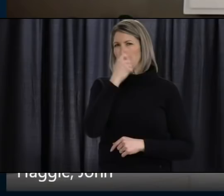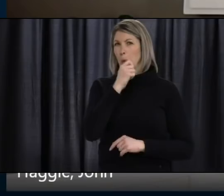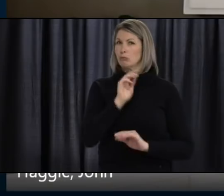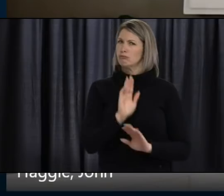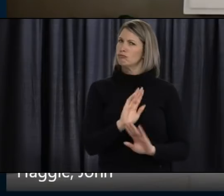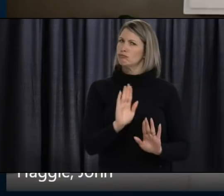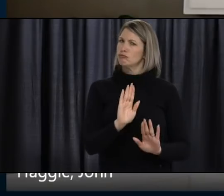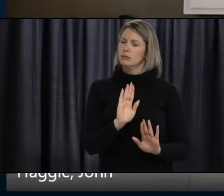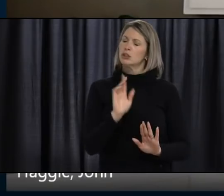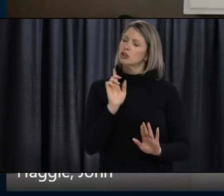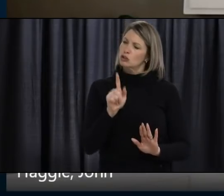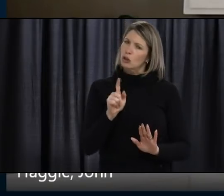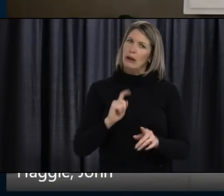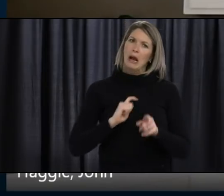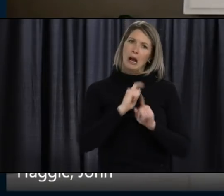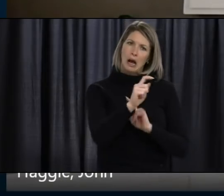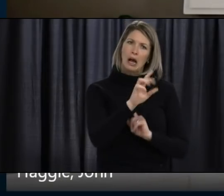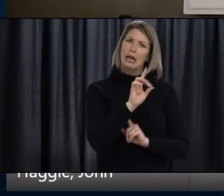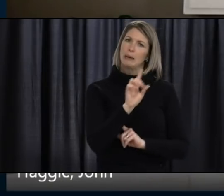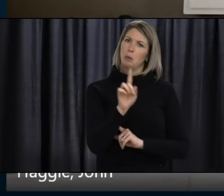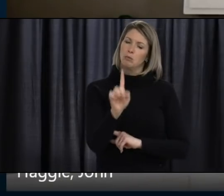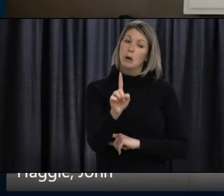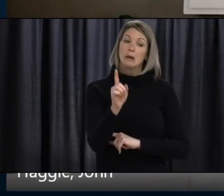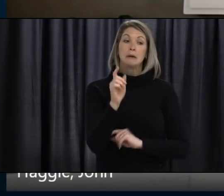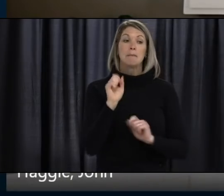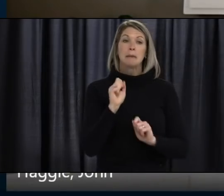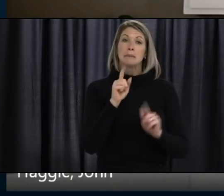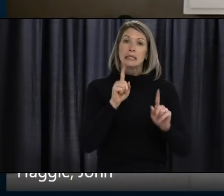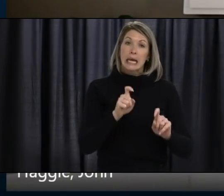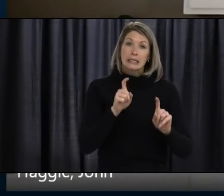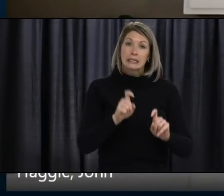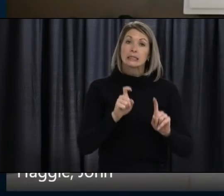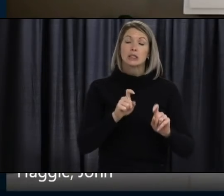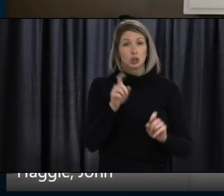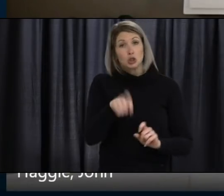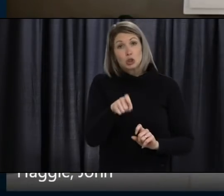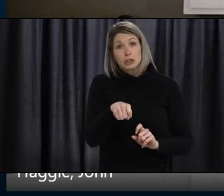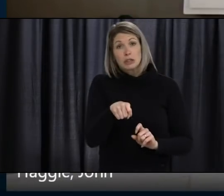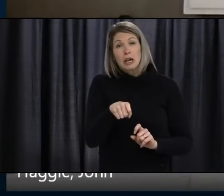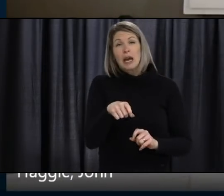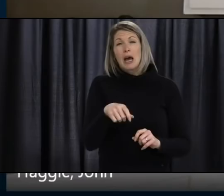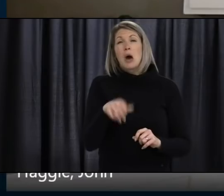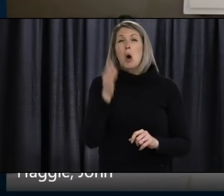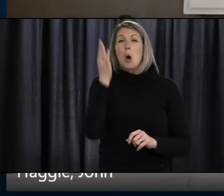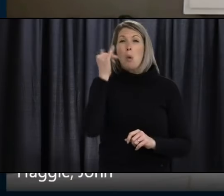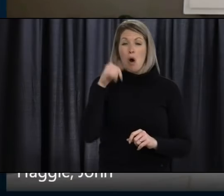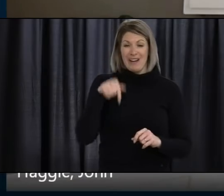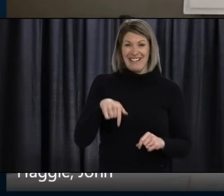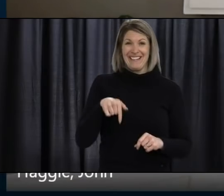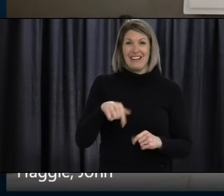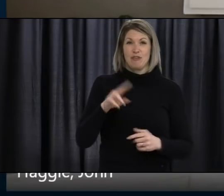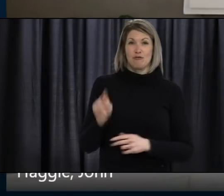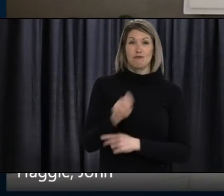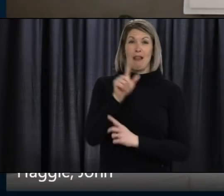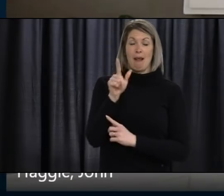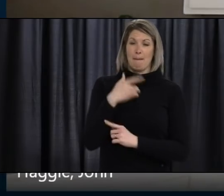flu. And as I've said before, this province experiences a second flu spike around this time of the year.